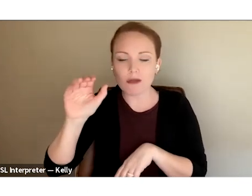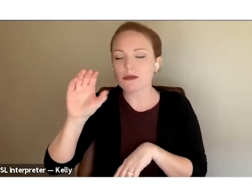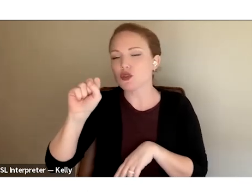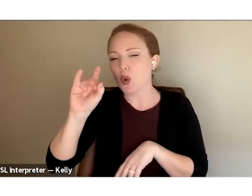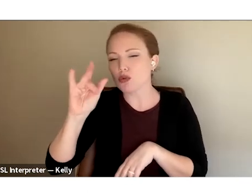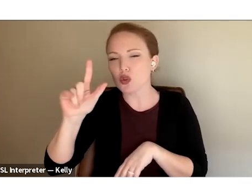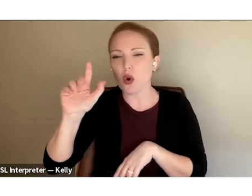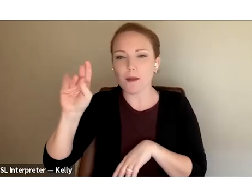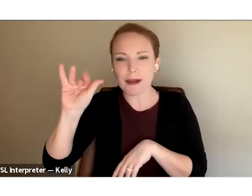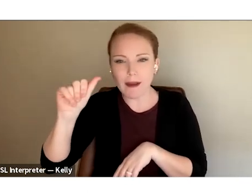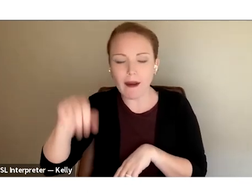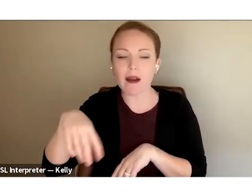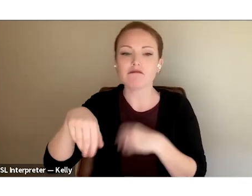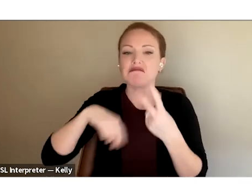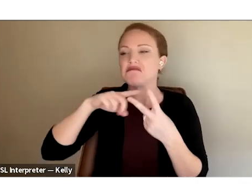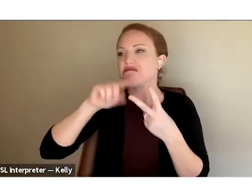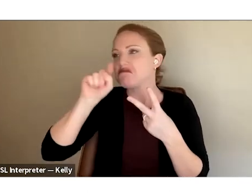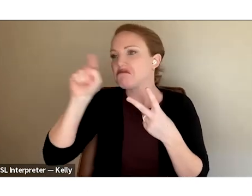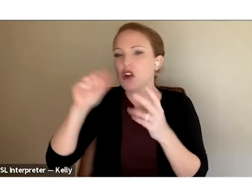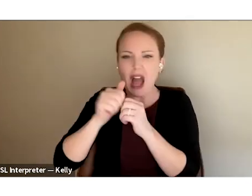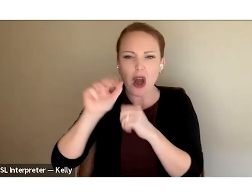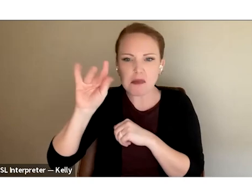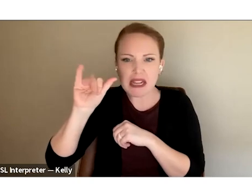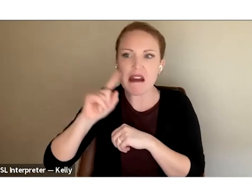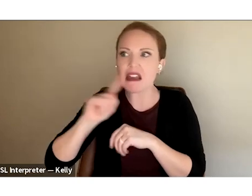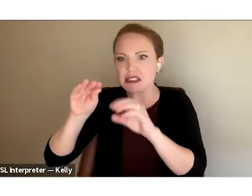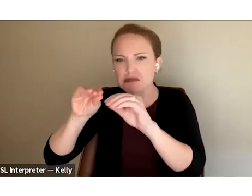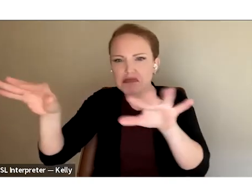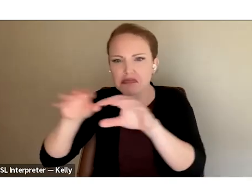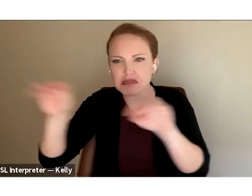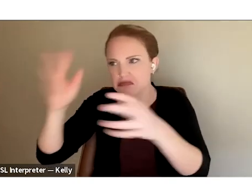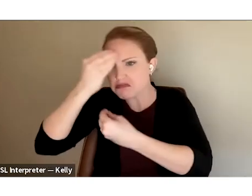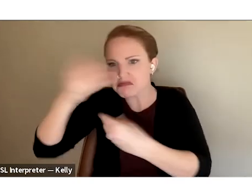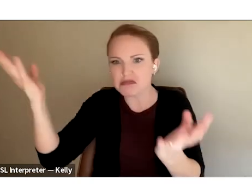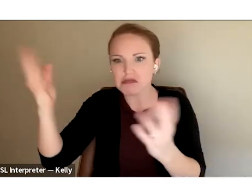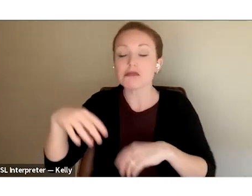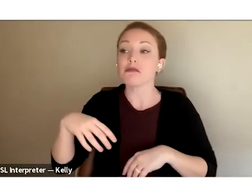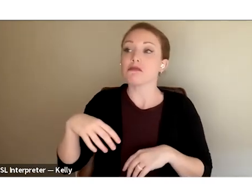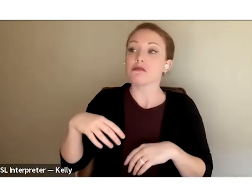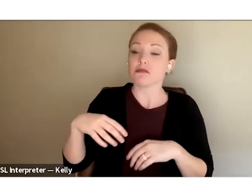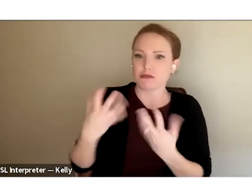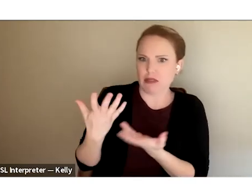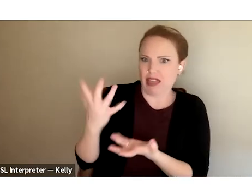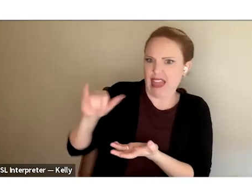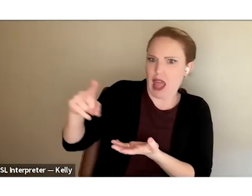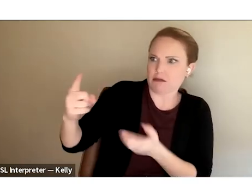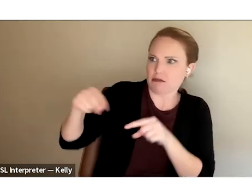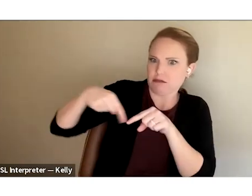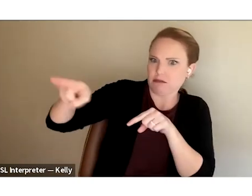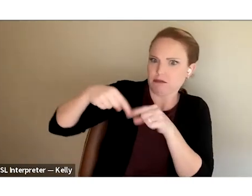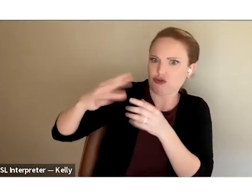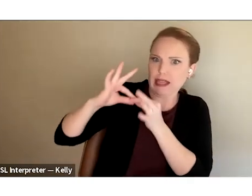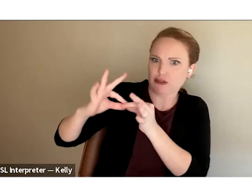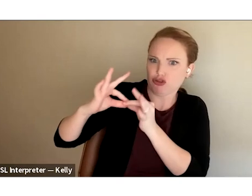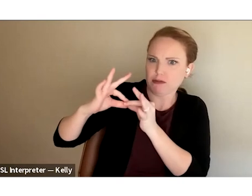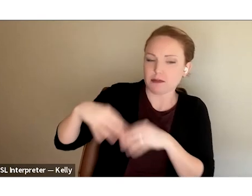other ways that media is diffused. But what I wanted to also